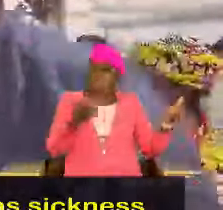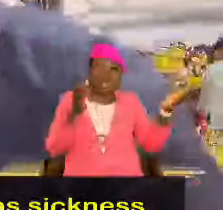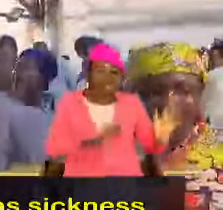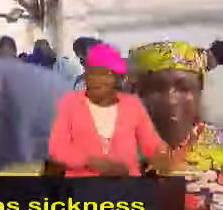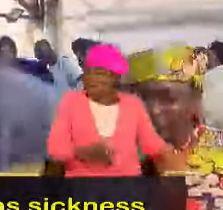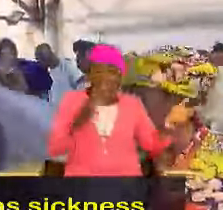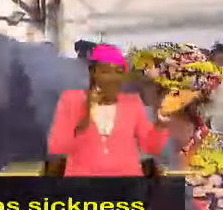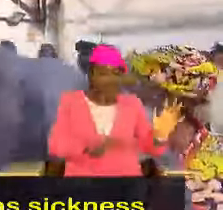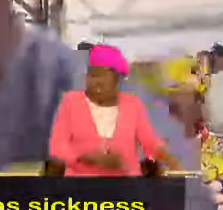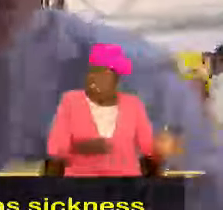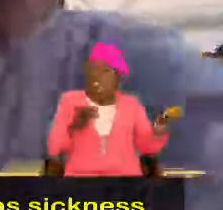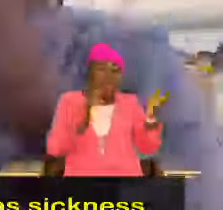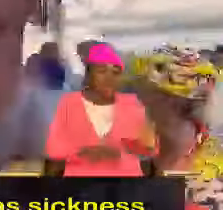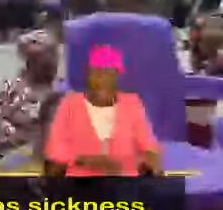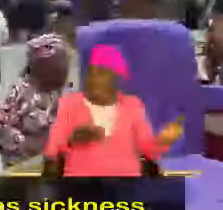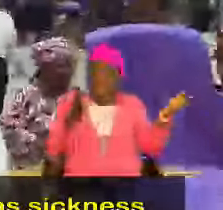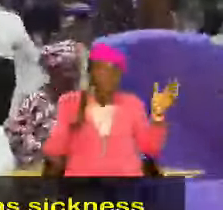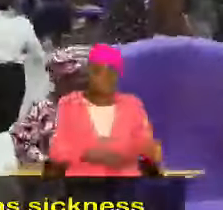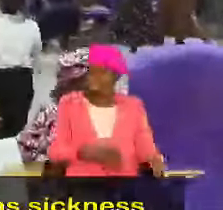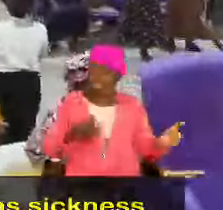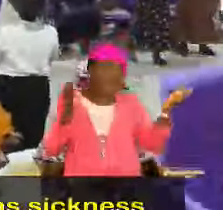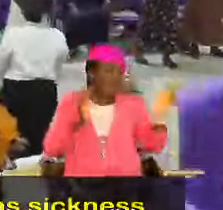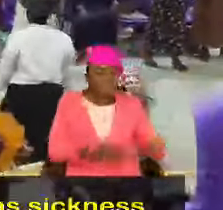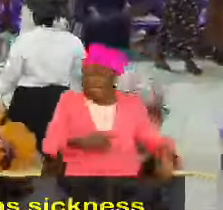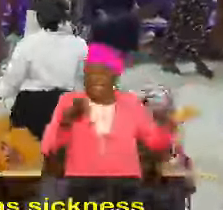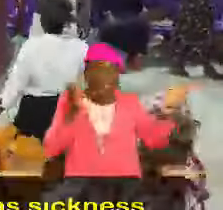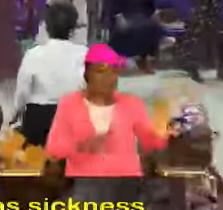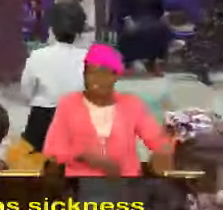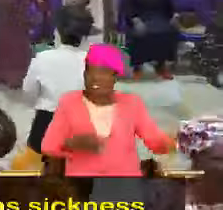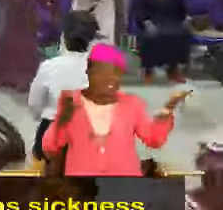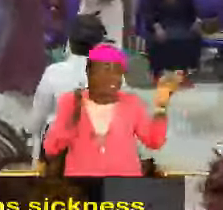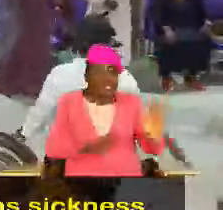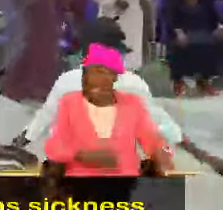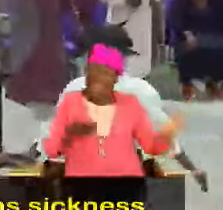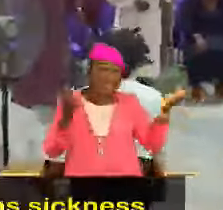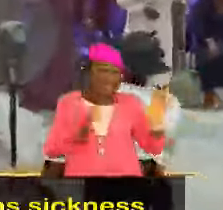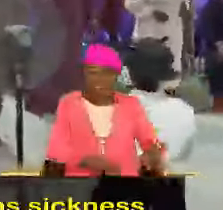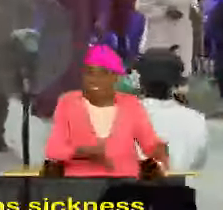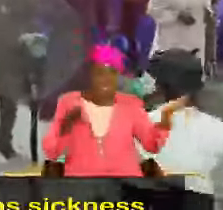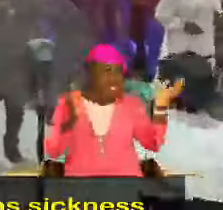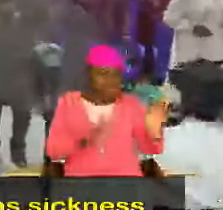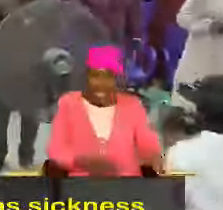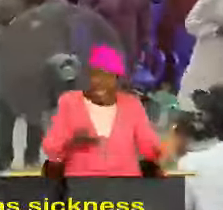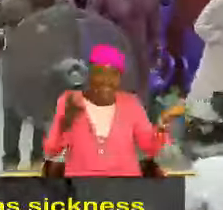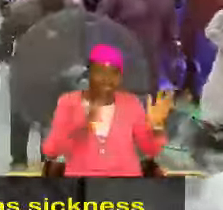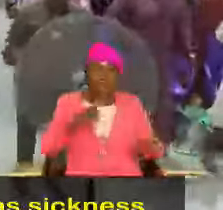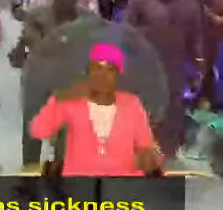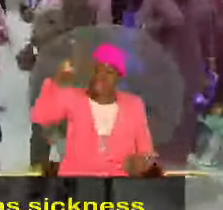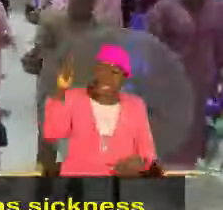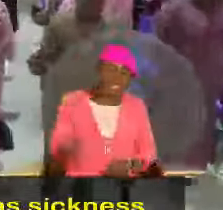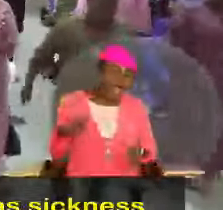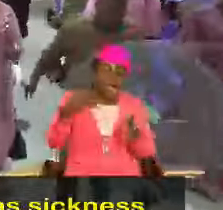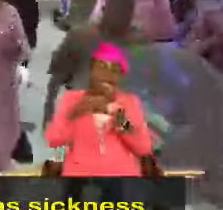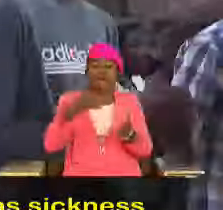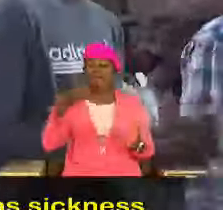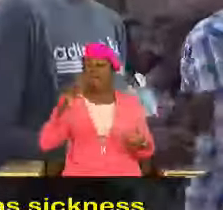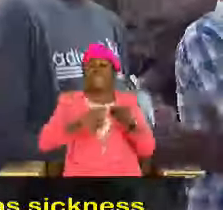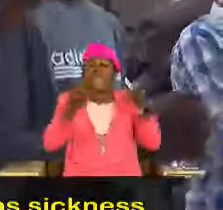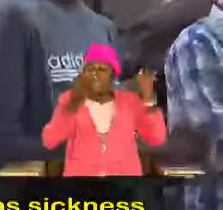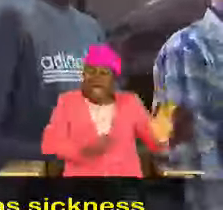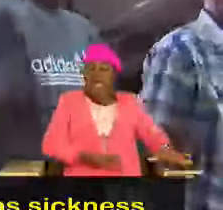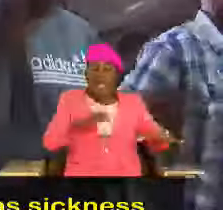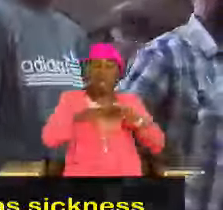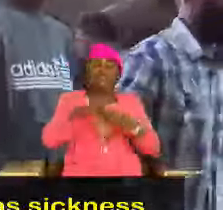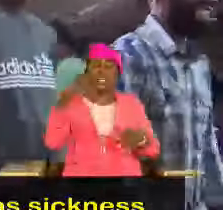in the name of Jesus command it to die in the name of Jesus command it to die in the name